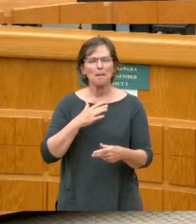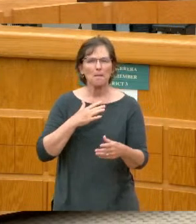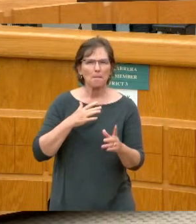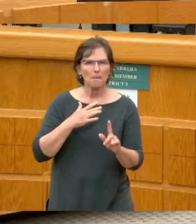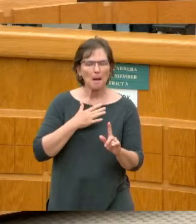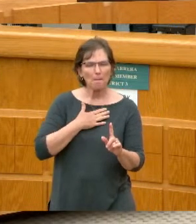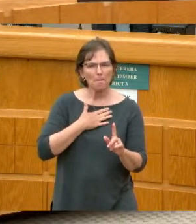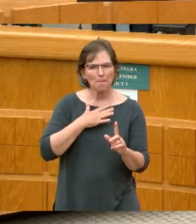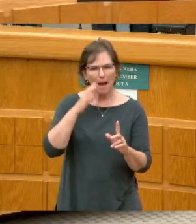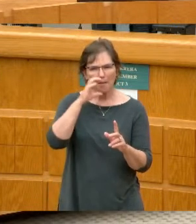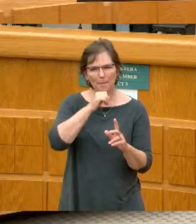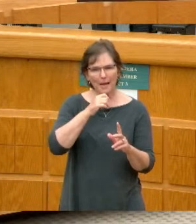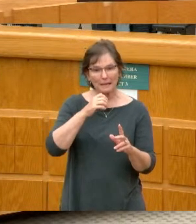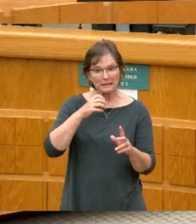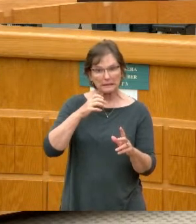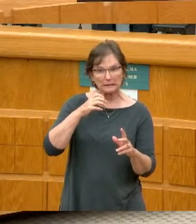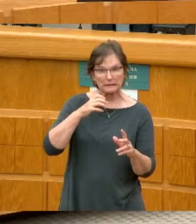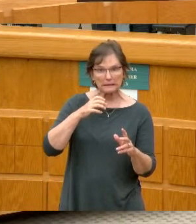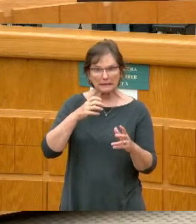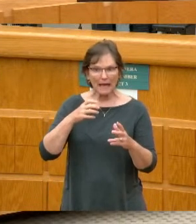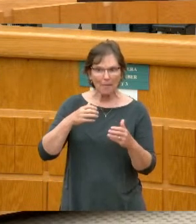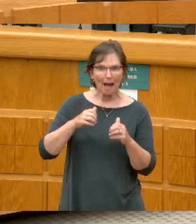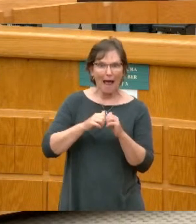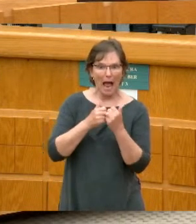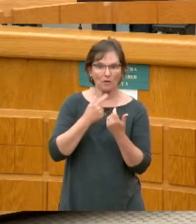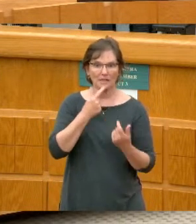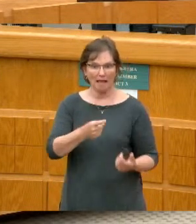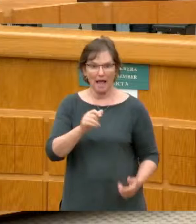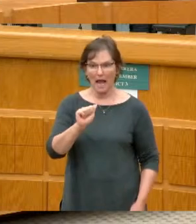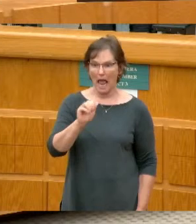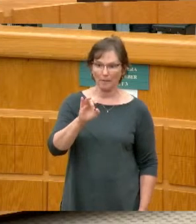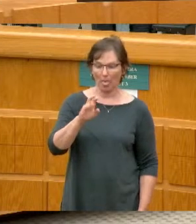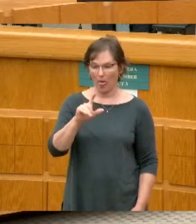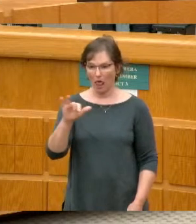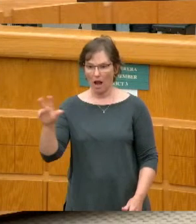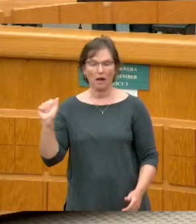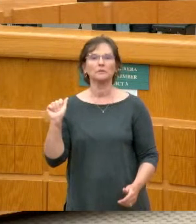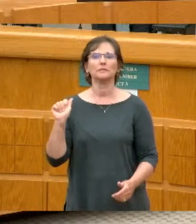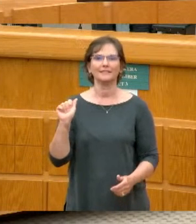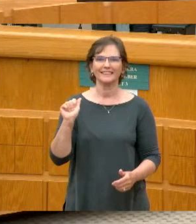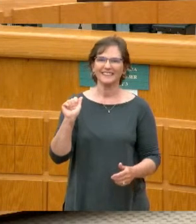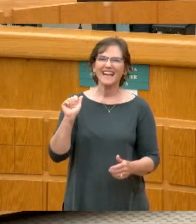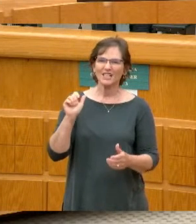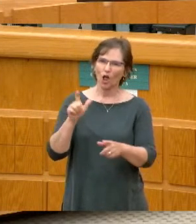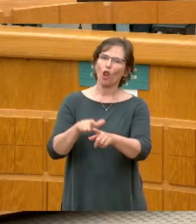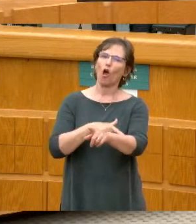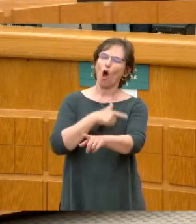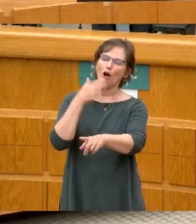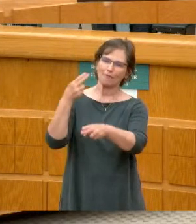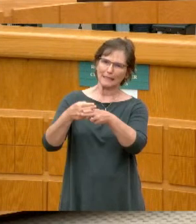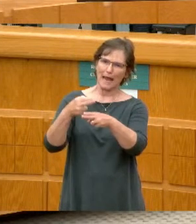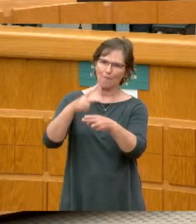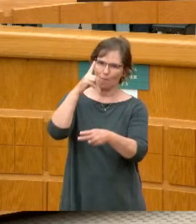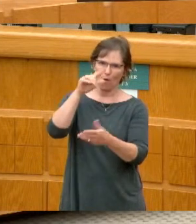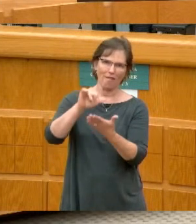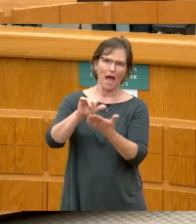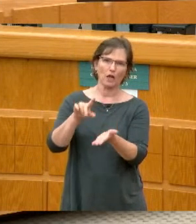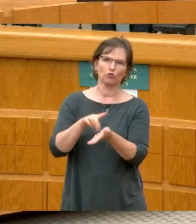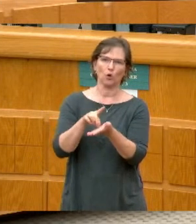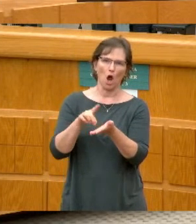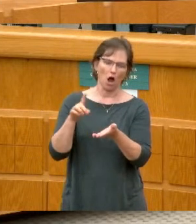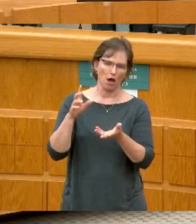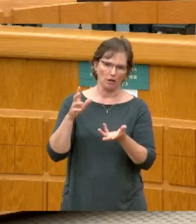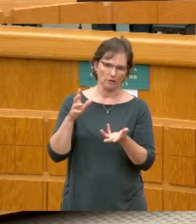who contract COVID-19. It's an antibody drug. It's produced by Eli Lilly and Company, and although I've practiced this for about